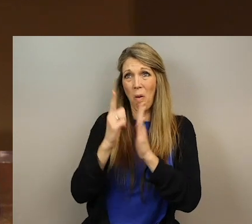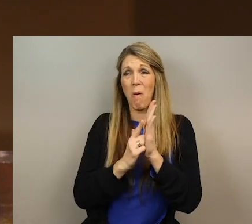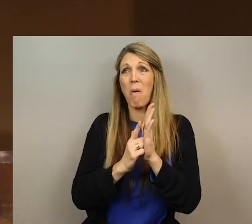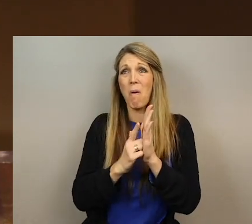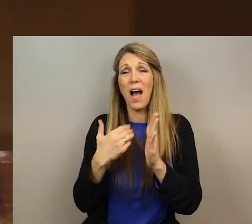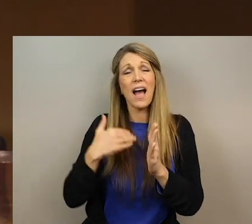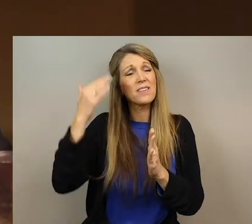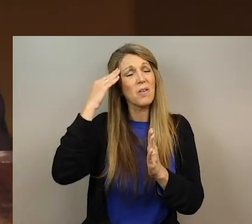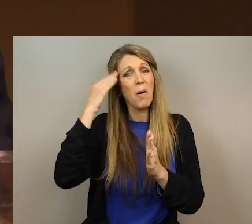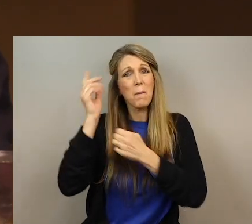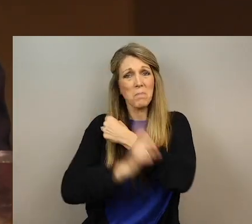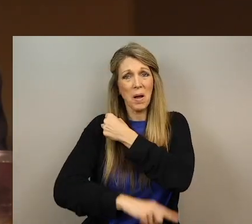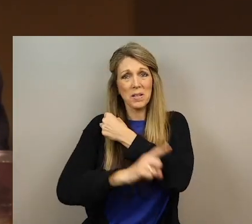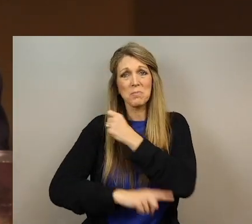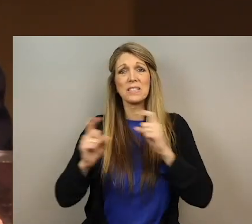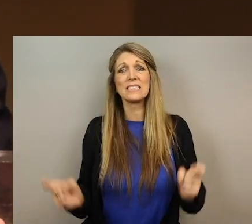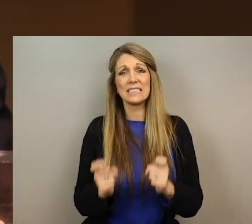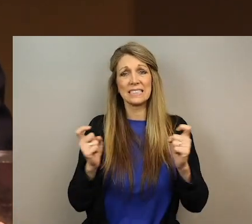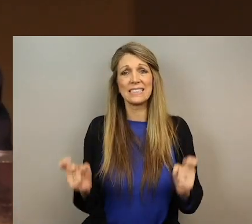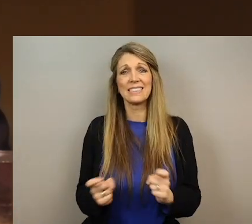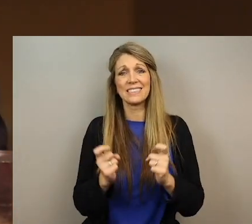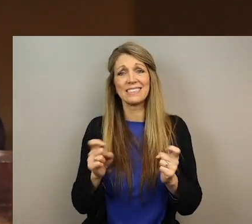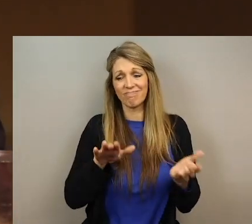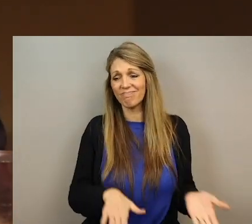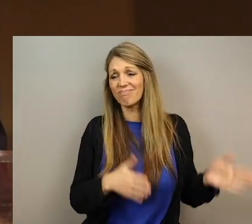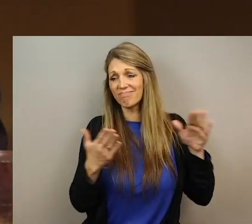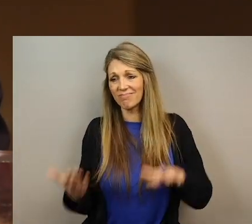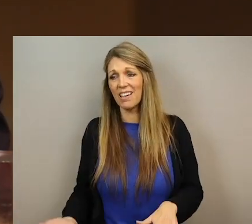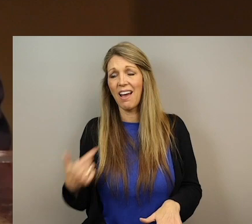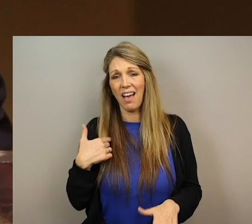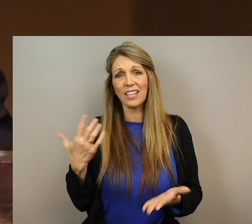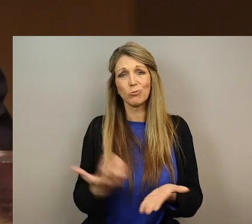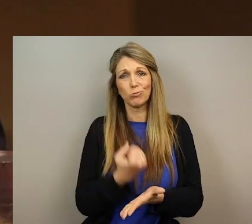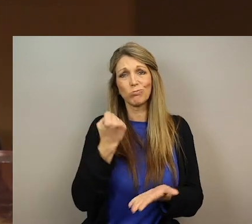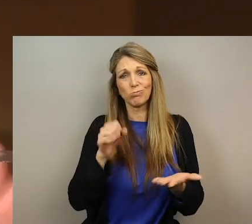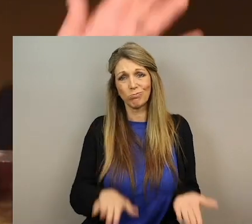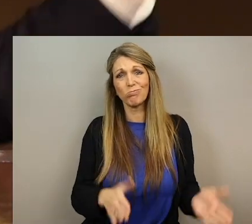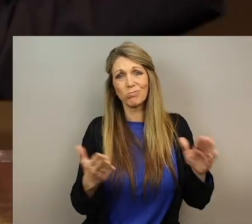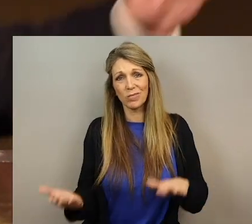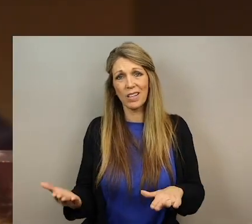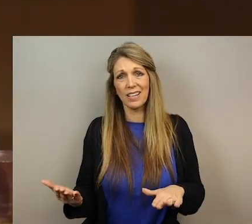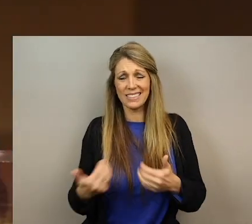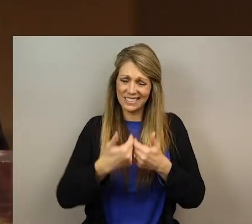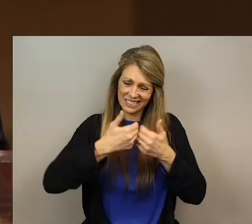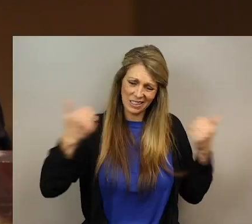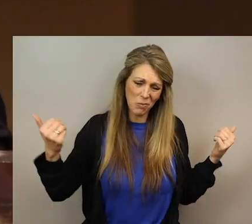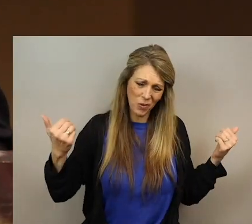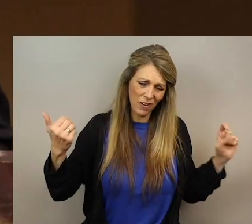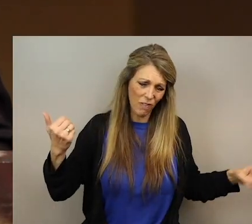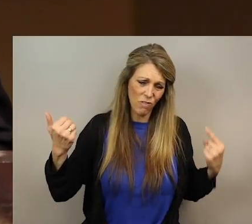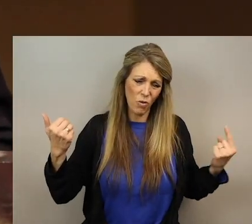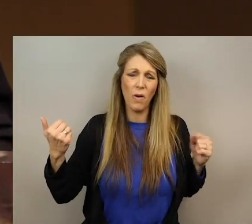that the wages of my sin, what I have earned for my sin, is death. I deserve to die and spend eternity separated from